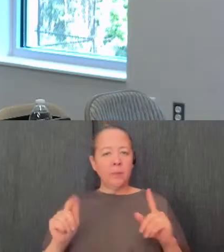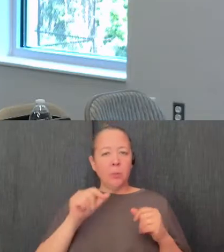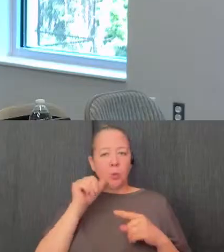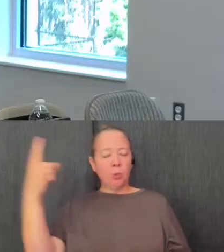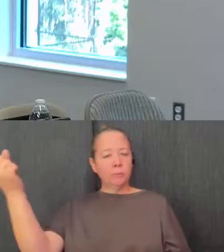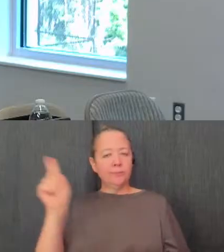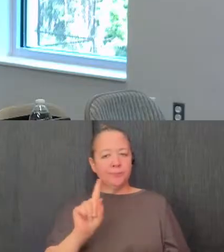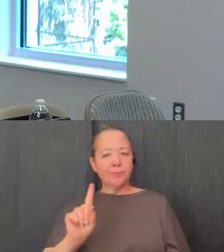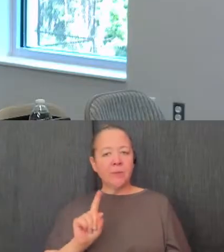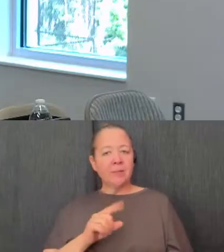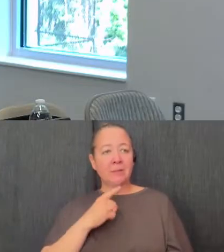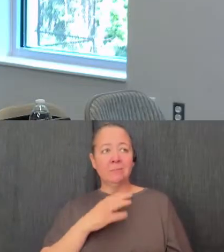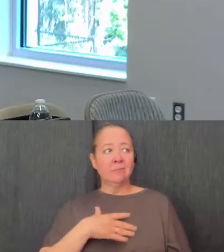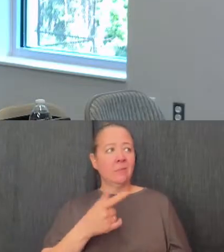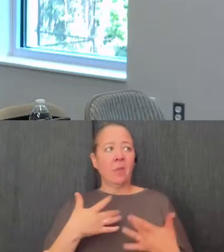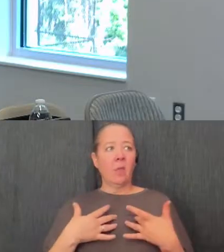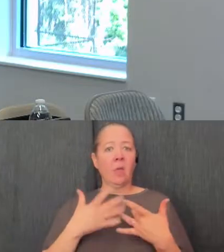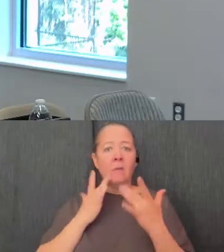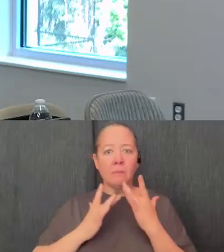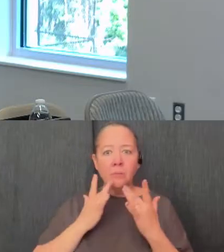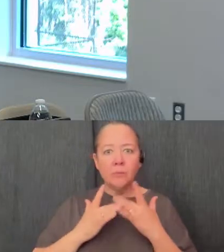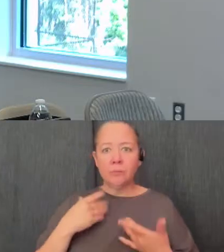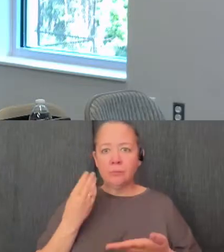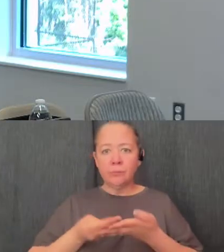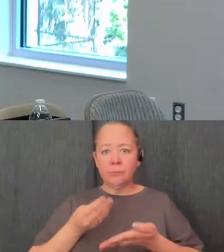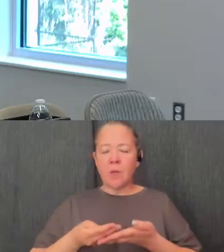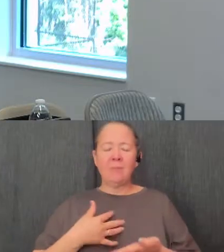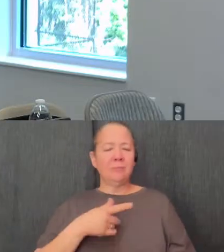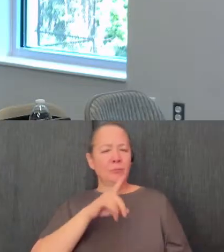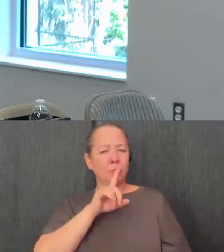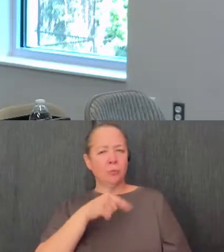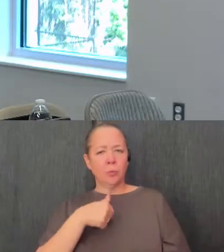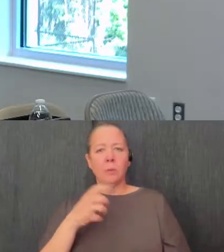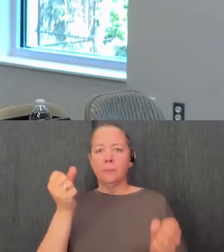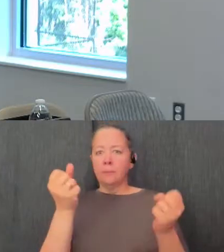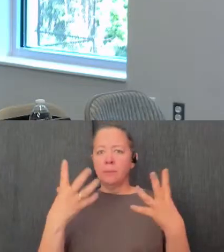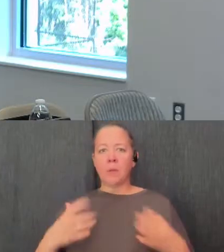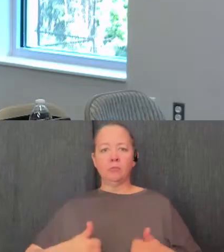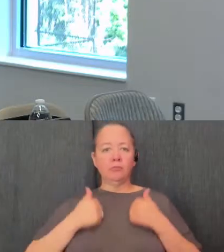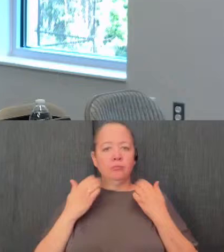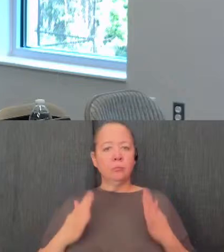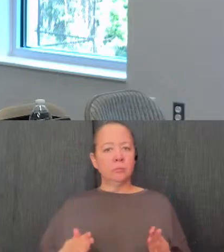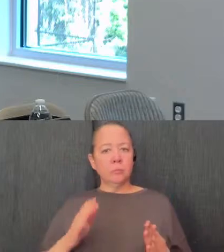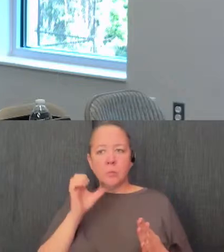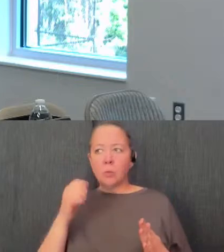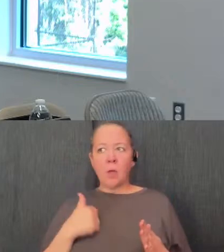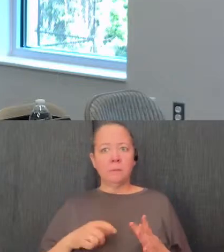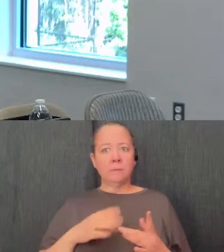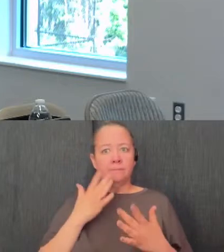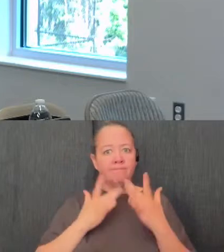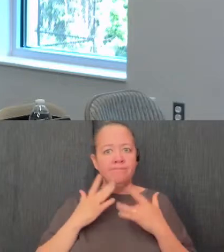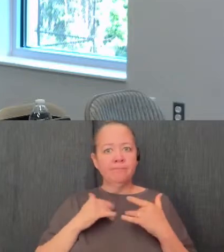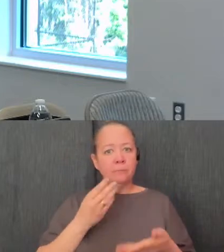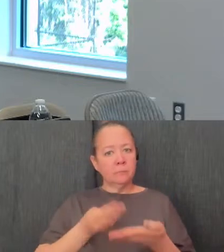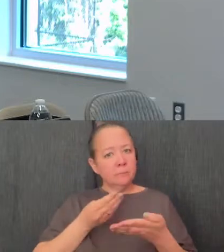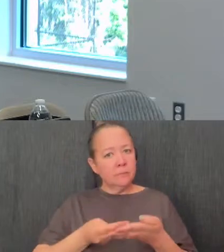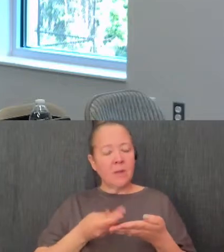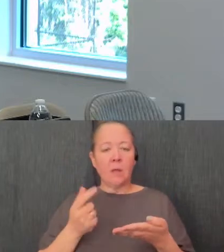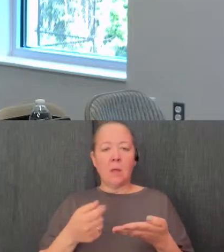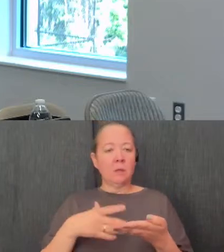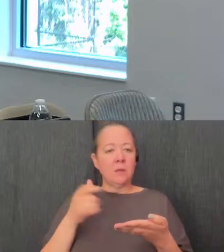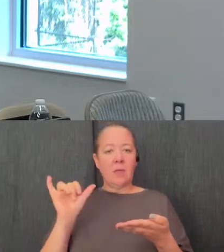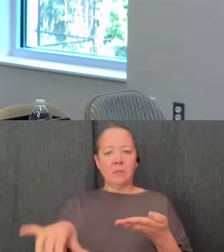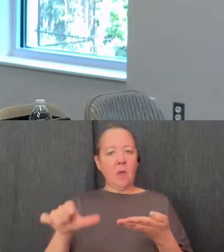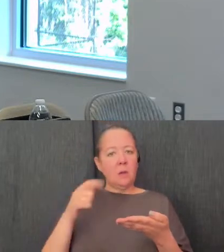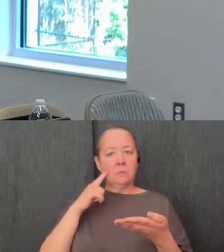I'm sure that we have a lot of residents in the city who just do not have the money, and the tax burden should not be equally on them. That's not fair. That's not the